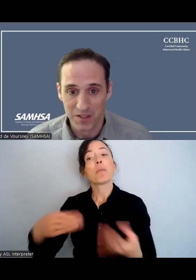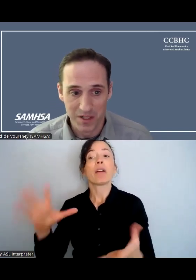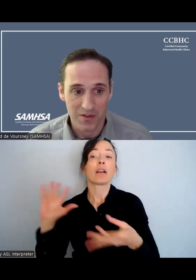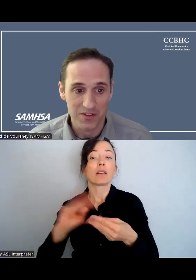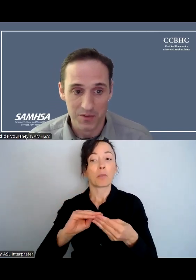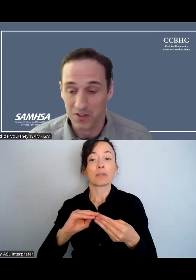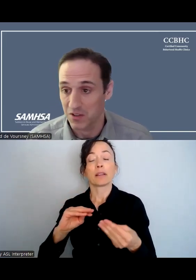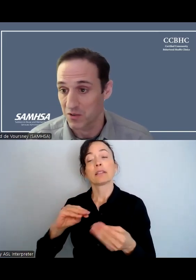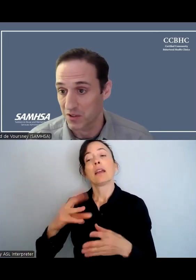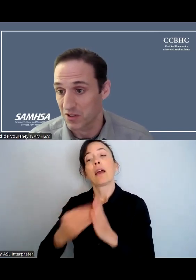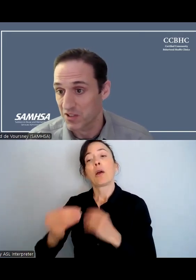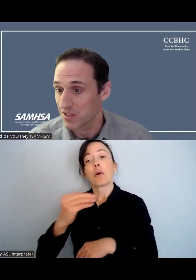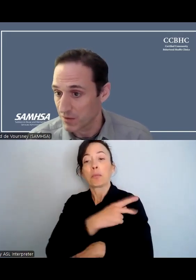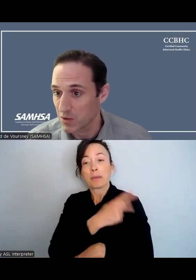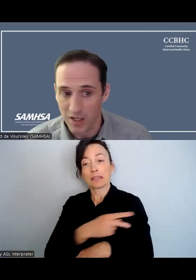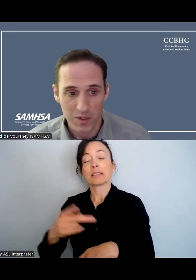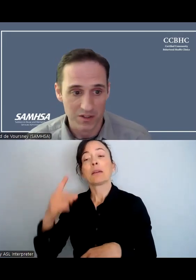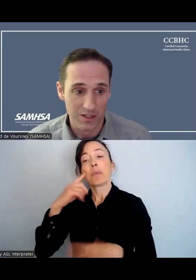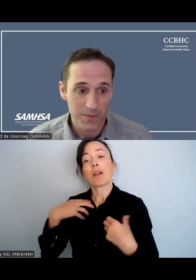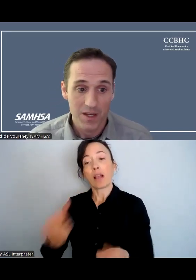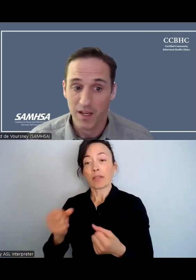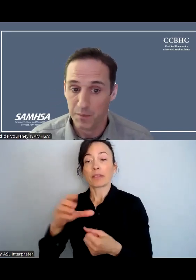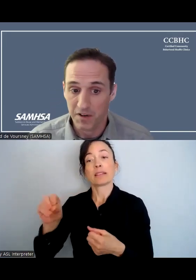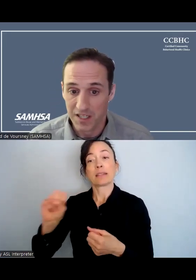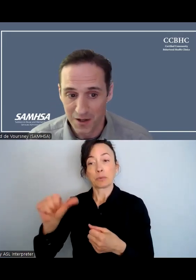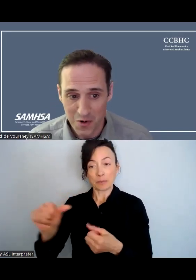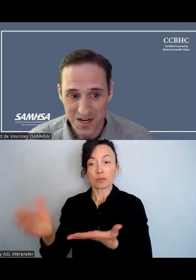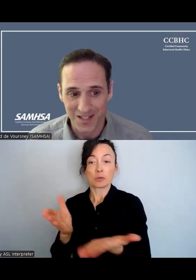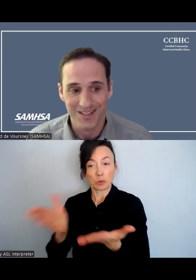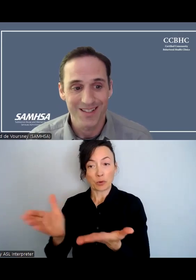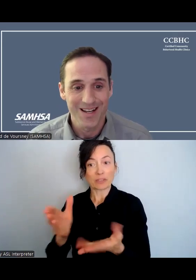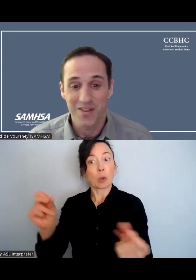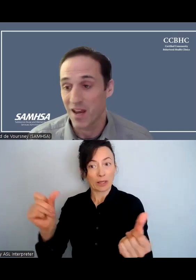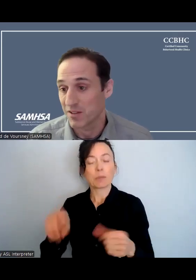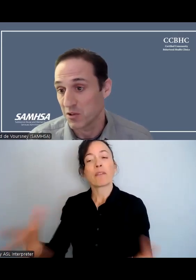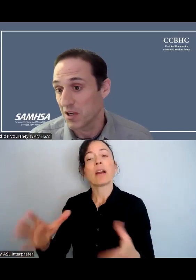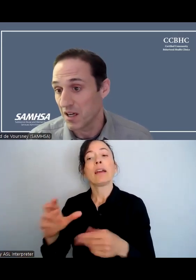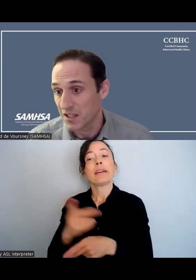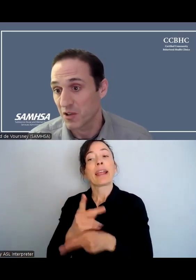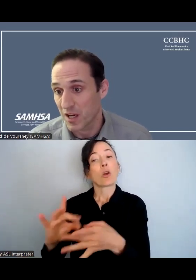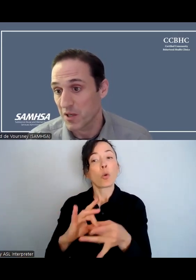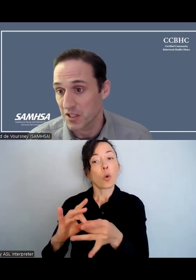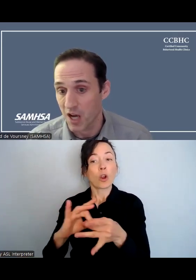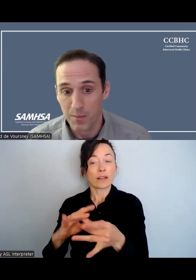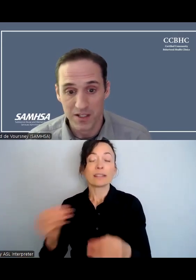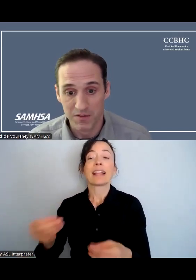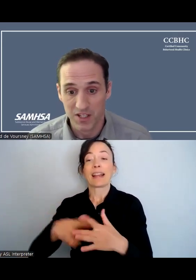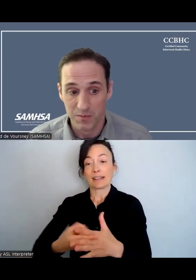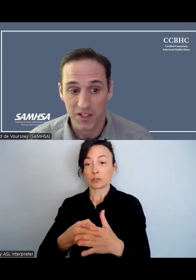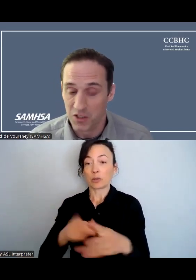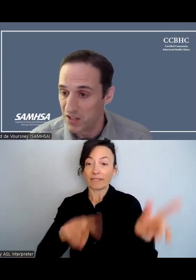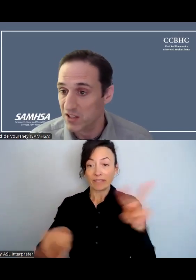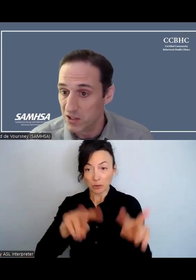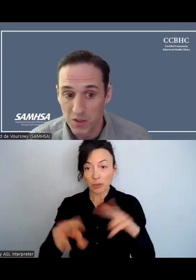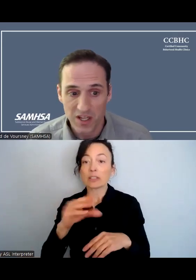of outpatient mental health and substance use disorder services. They have to do that quickly. They have to provide care coordination. They have to do an initial evaluation, a comprehensive